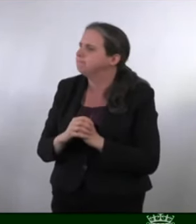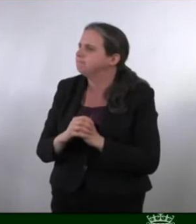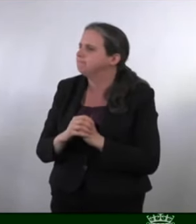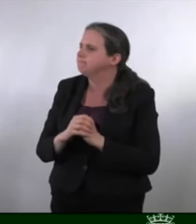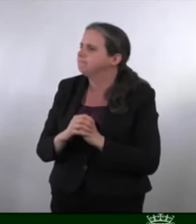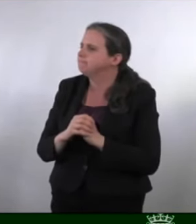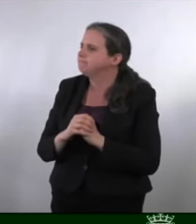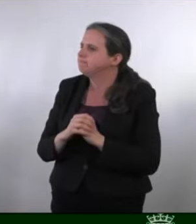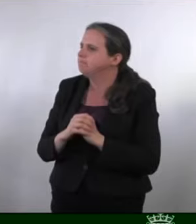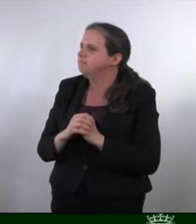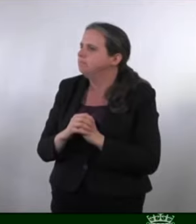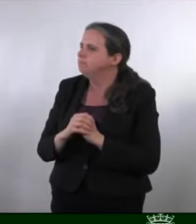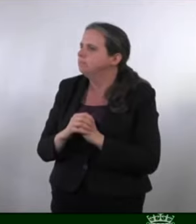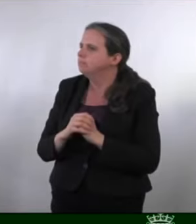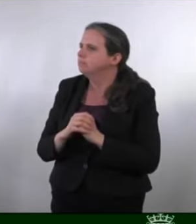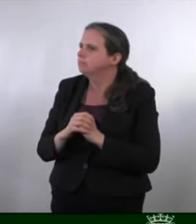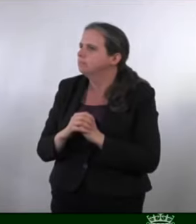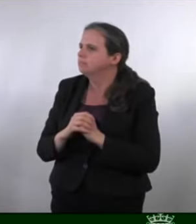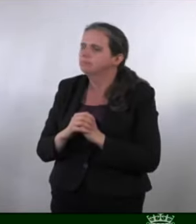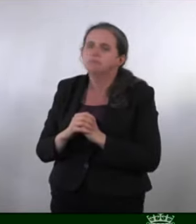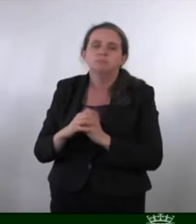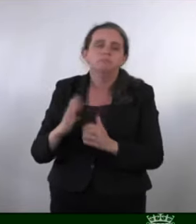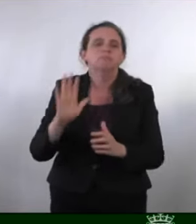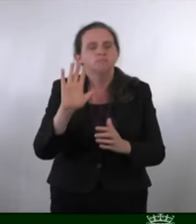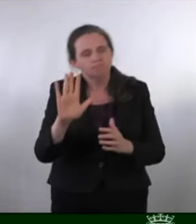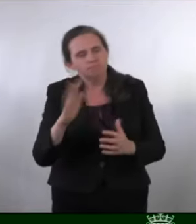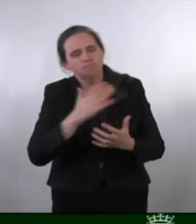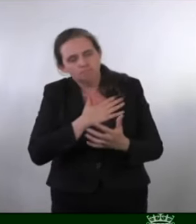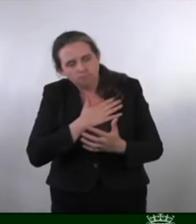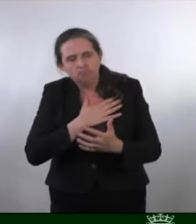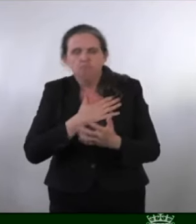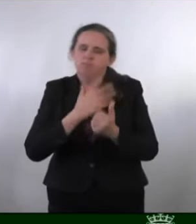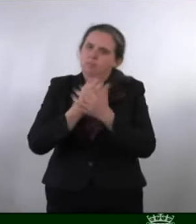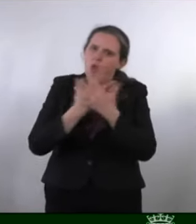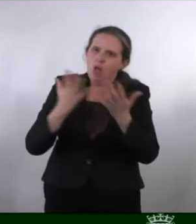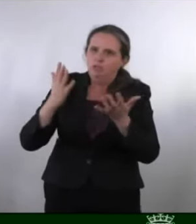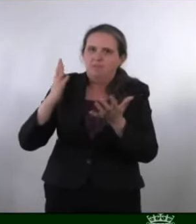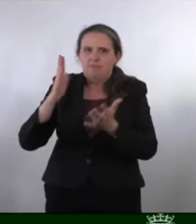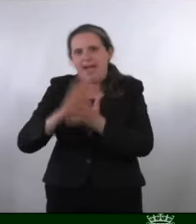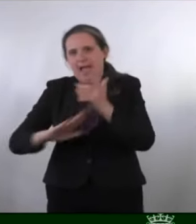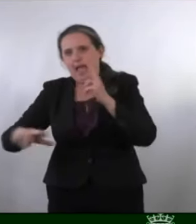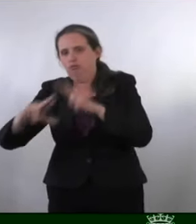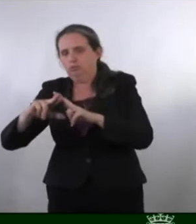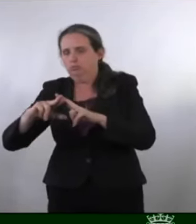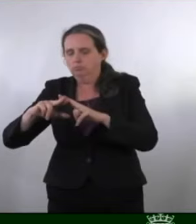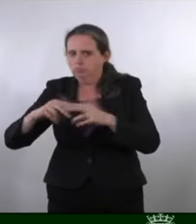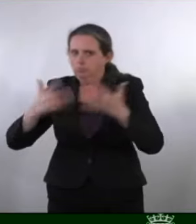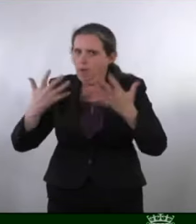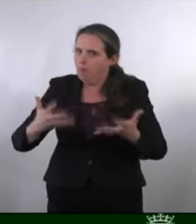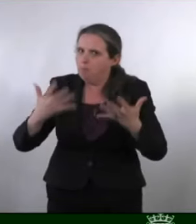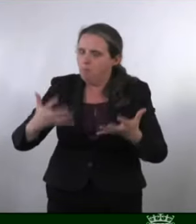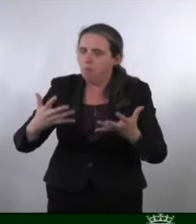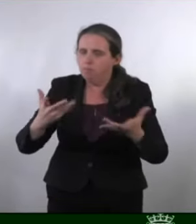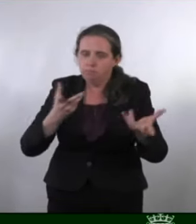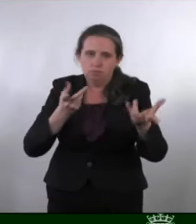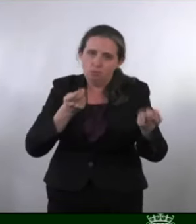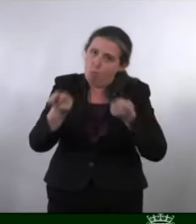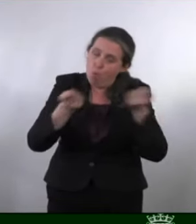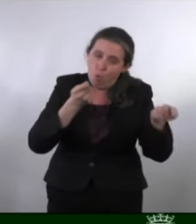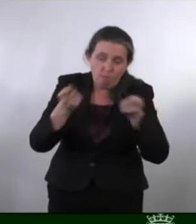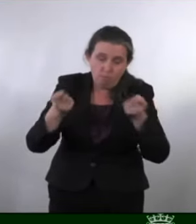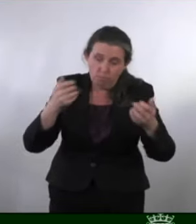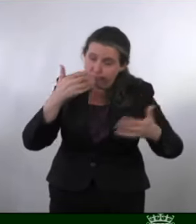All the parents who are coping with exceptionally difficult circumstances, trying to do their best for their kids